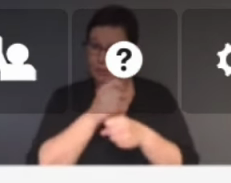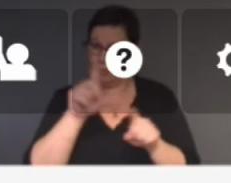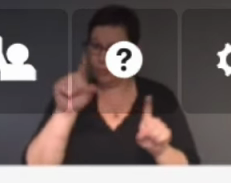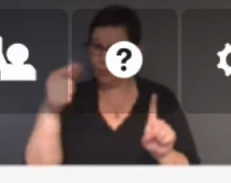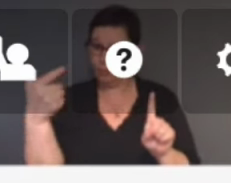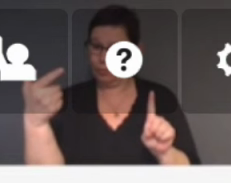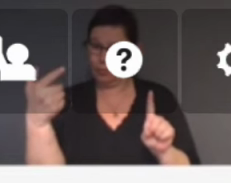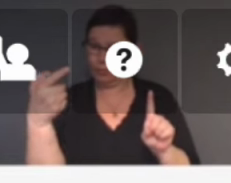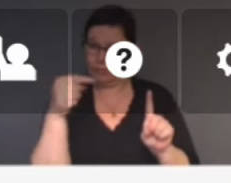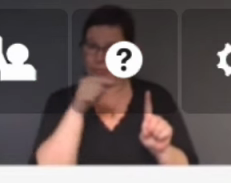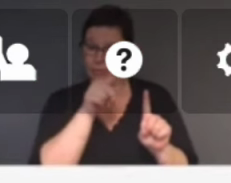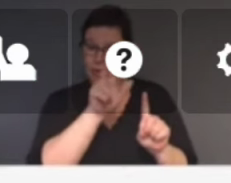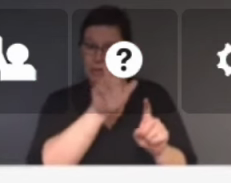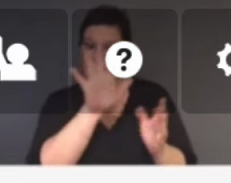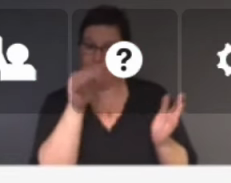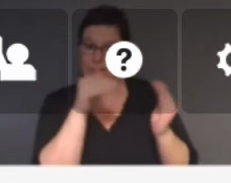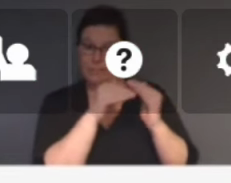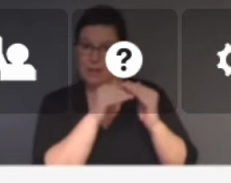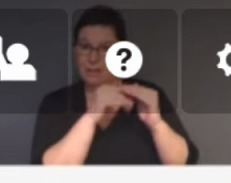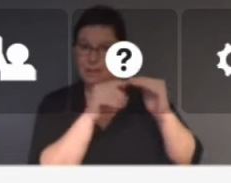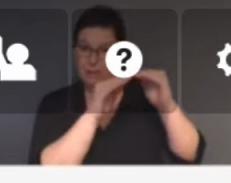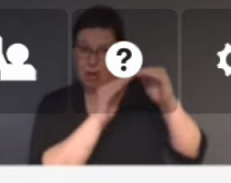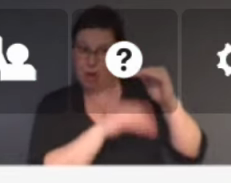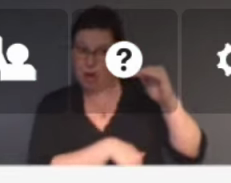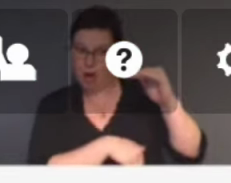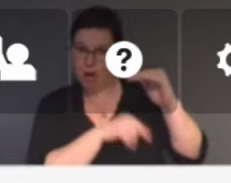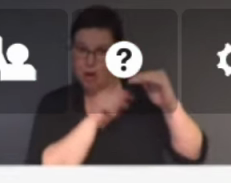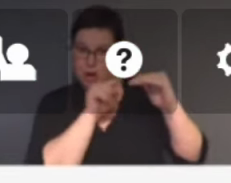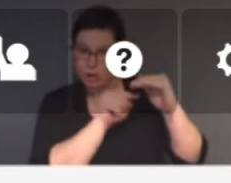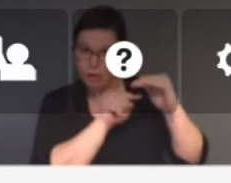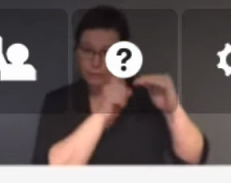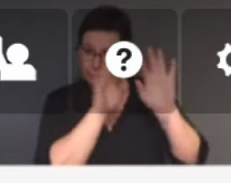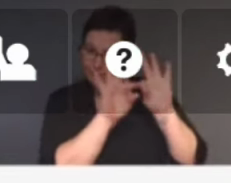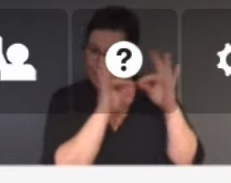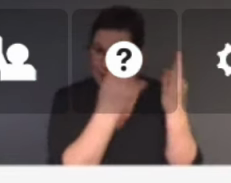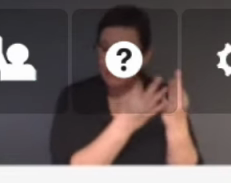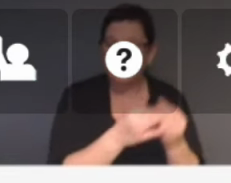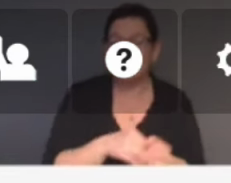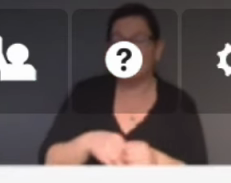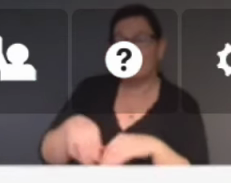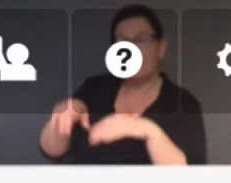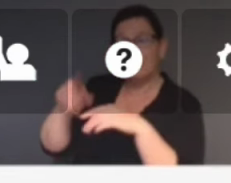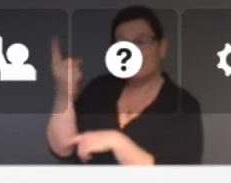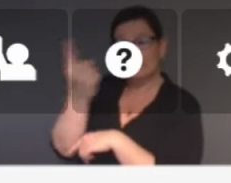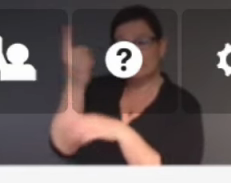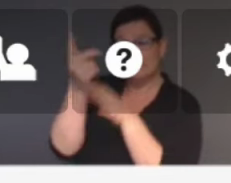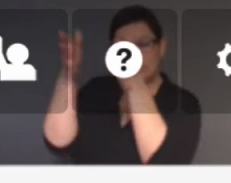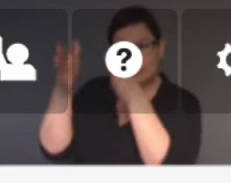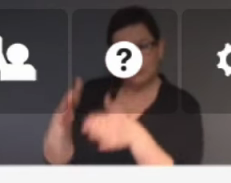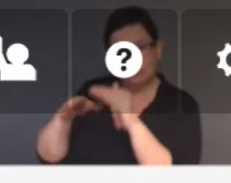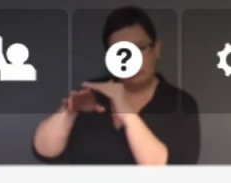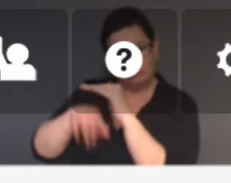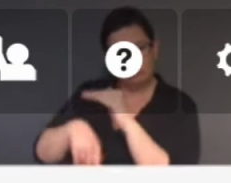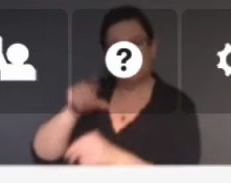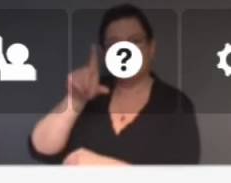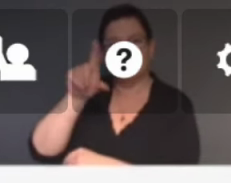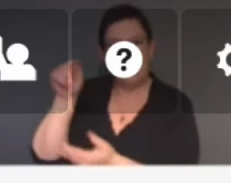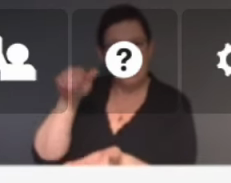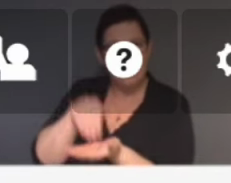less for individuals. And the cost of their rent for their principal residence in Canada